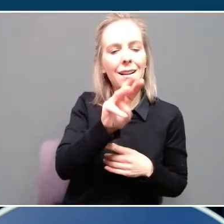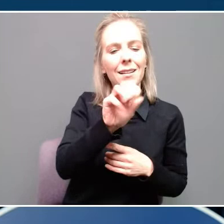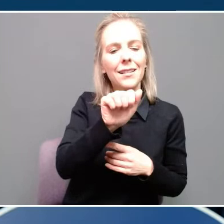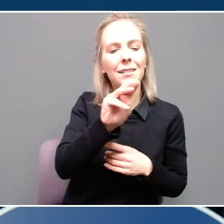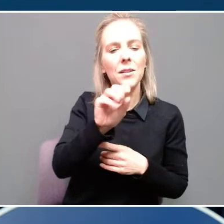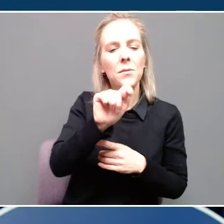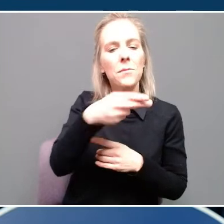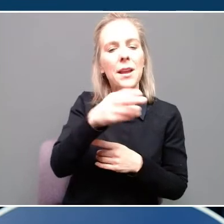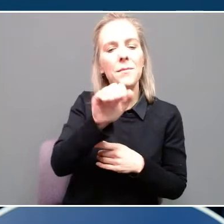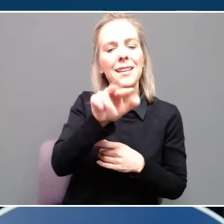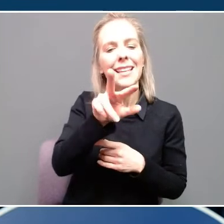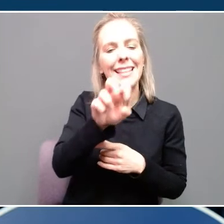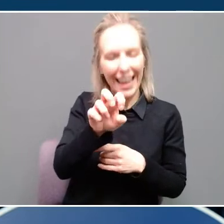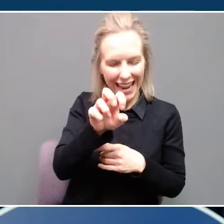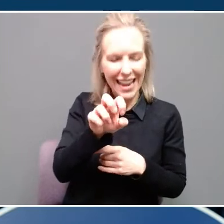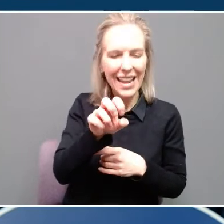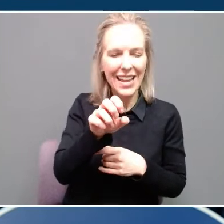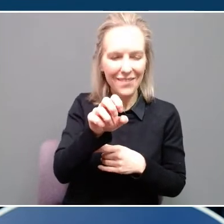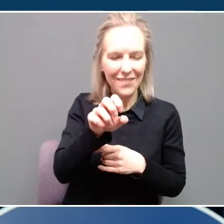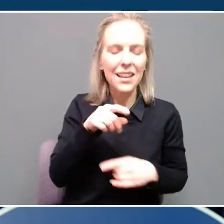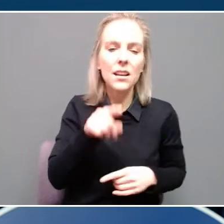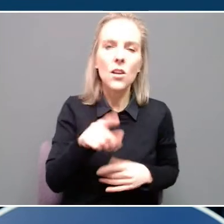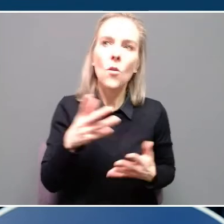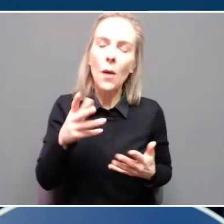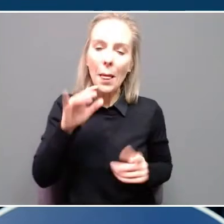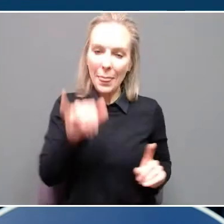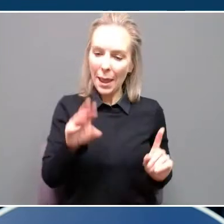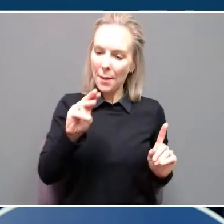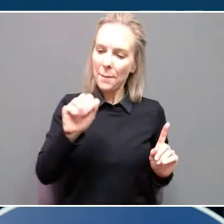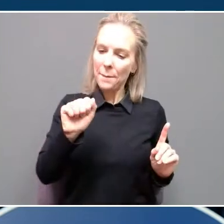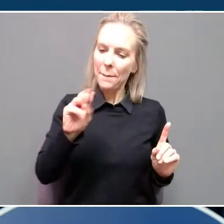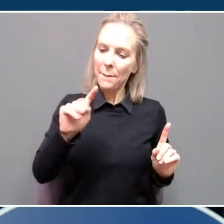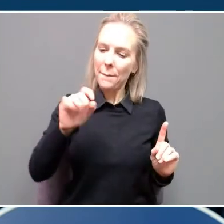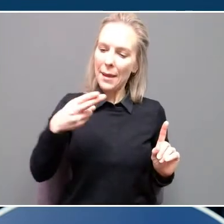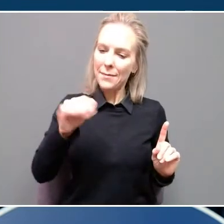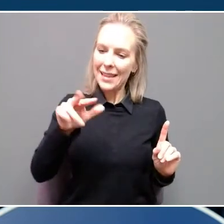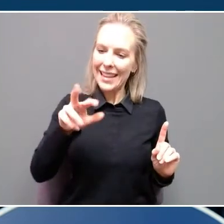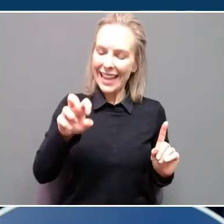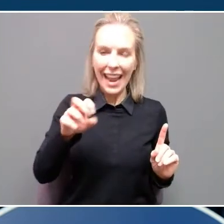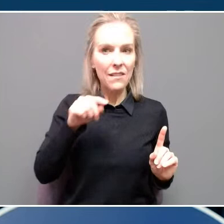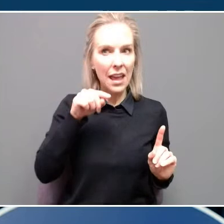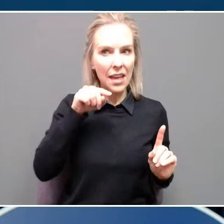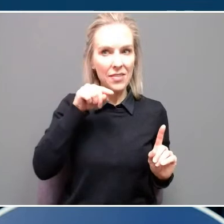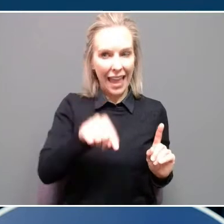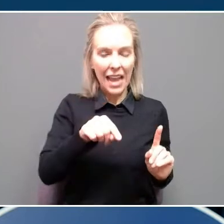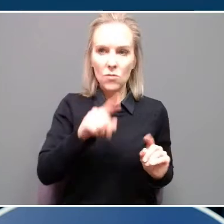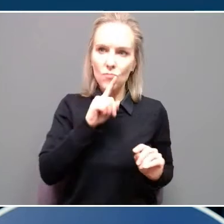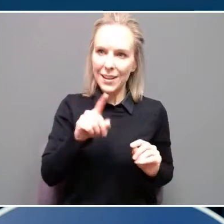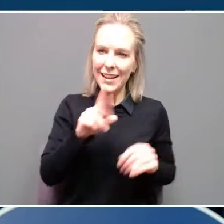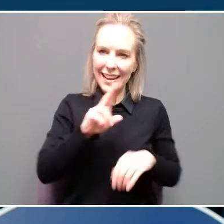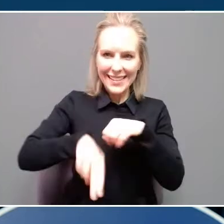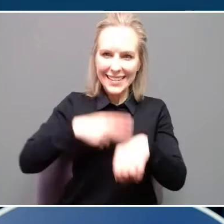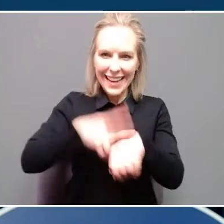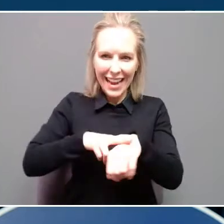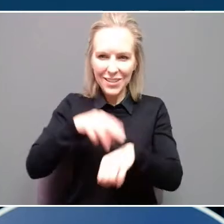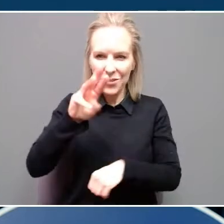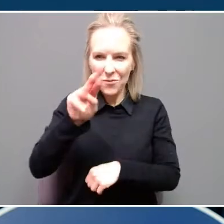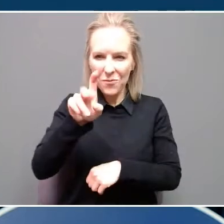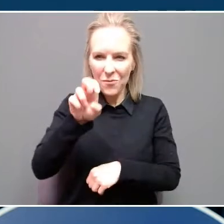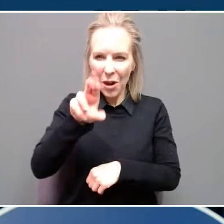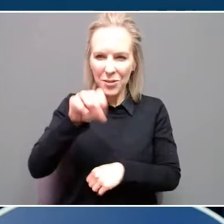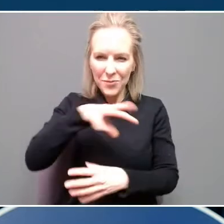This is one of the wonders, natural wonders of the world. I believe the longest cave system in